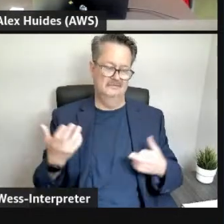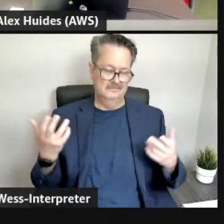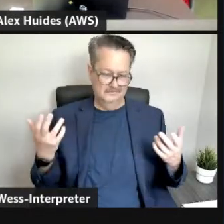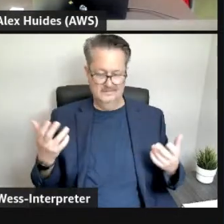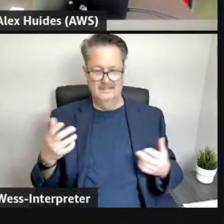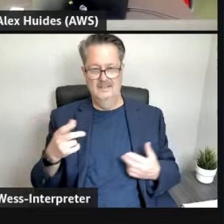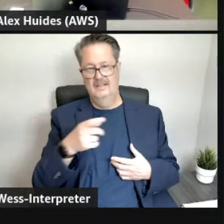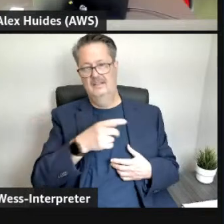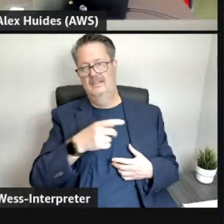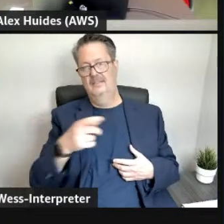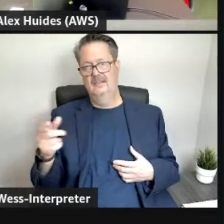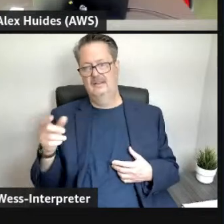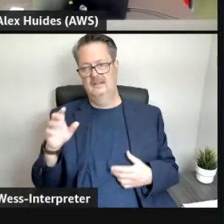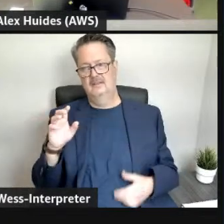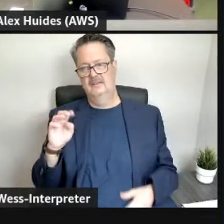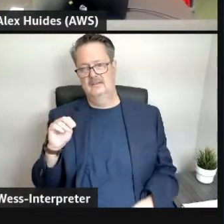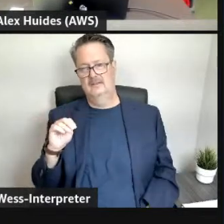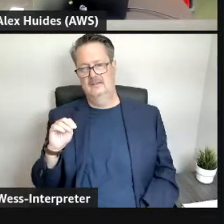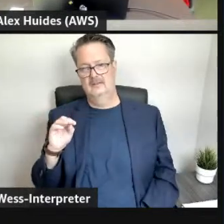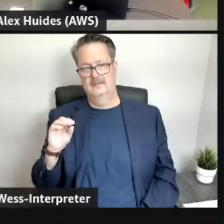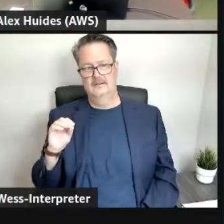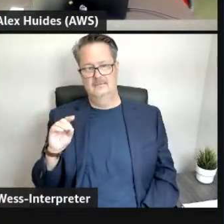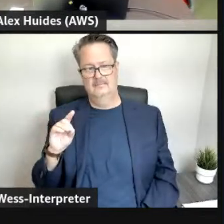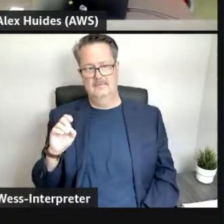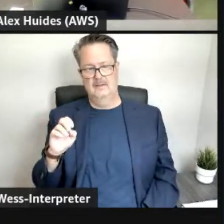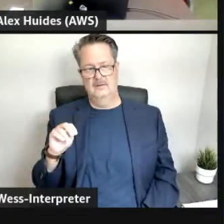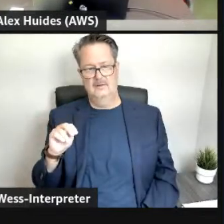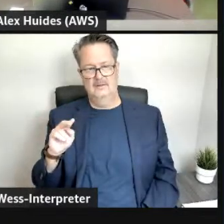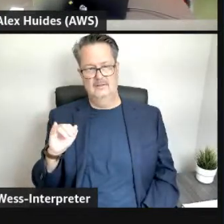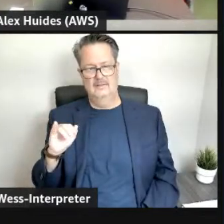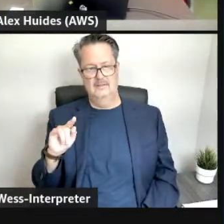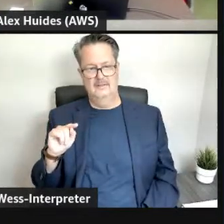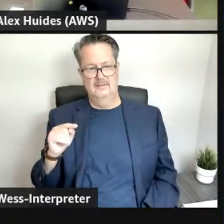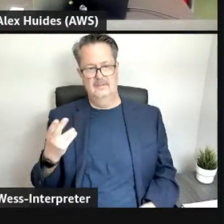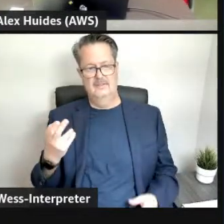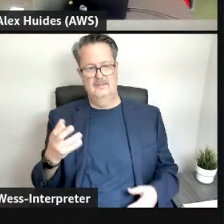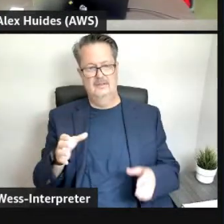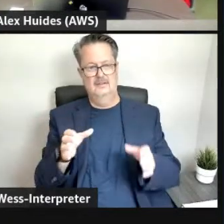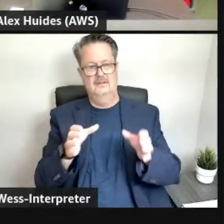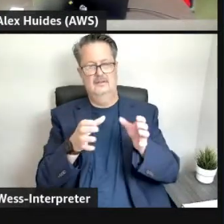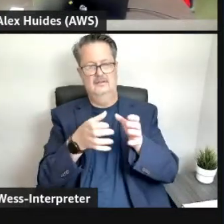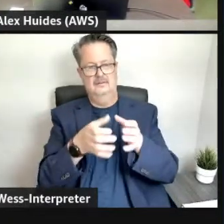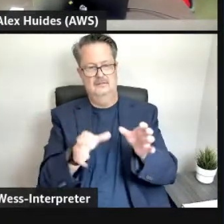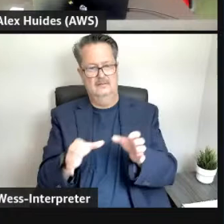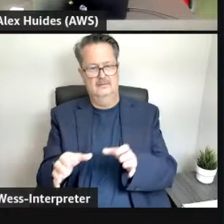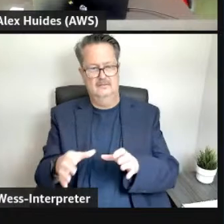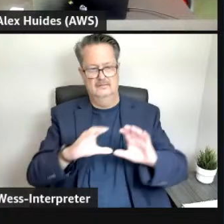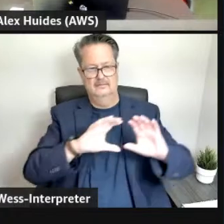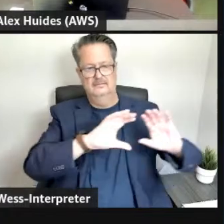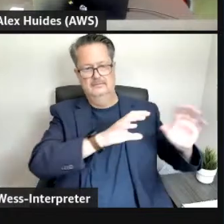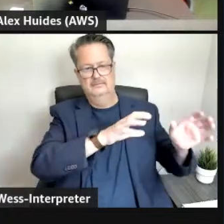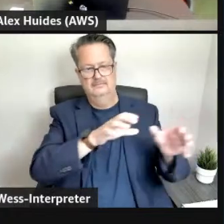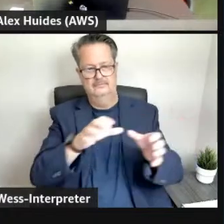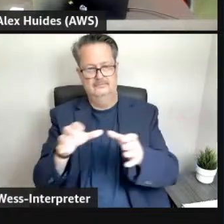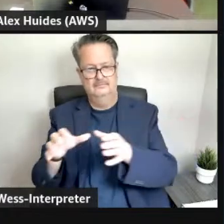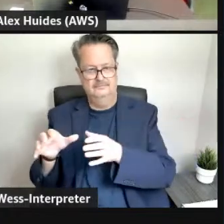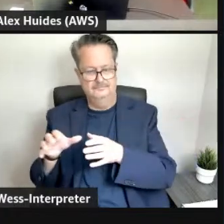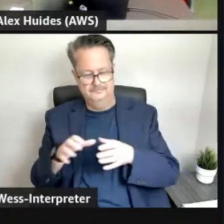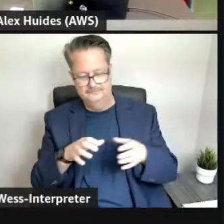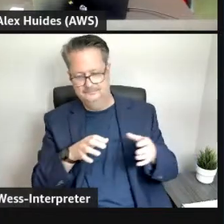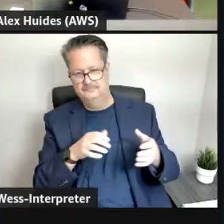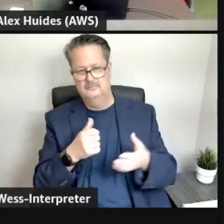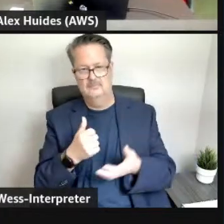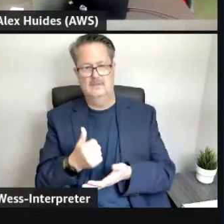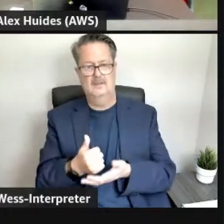these monolith applications start to be broken down into multiple components, right? With the help of